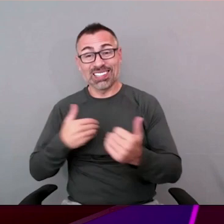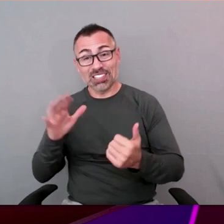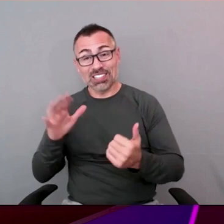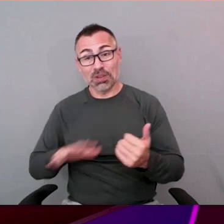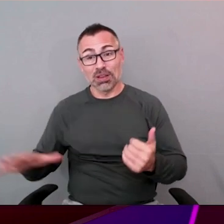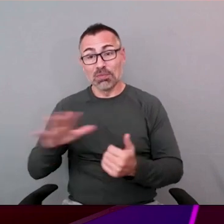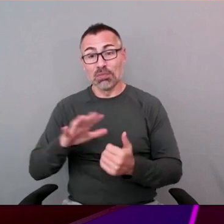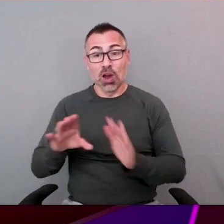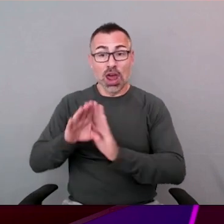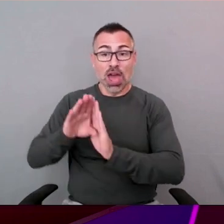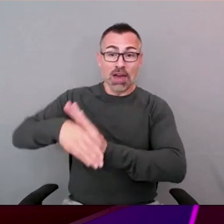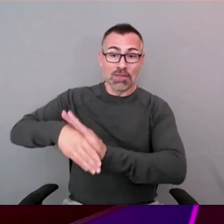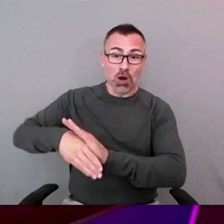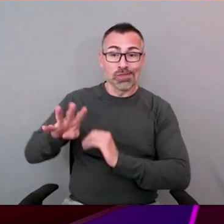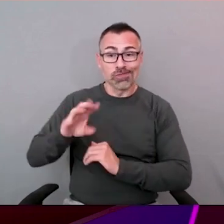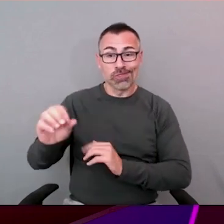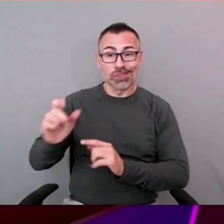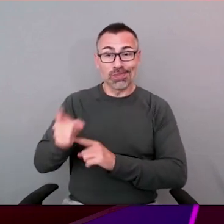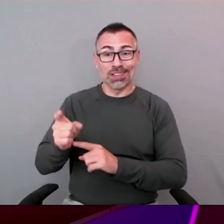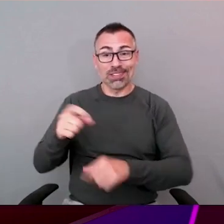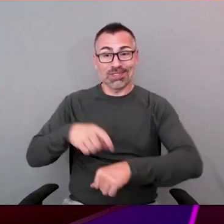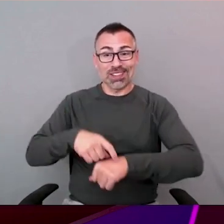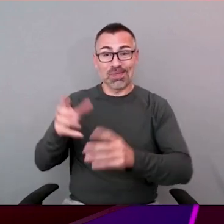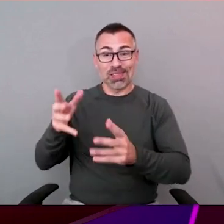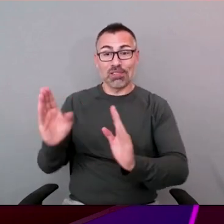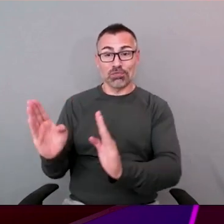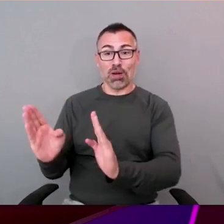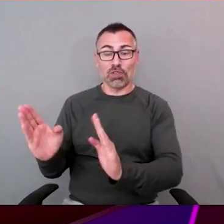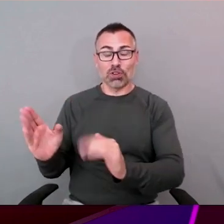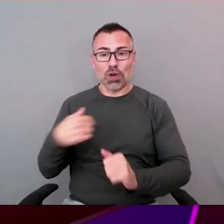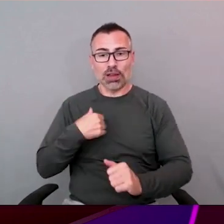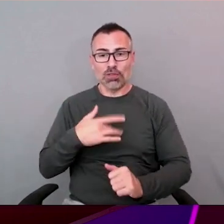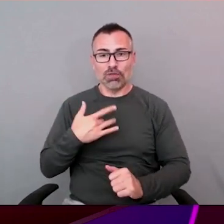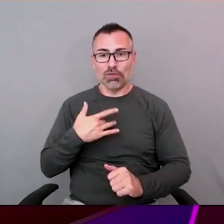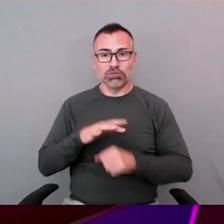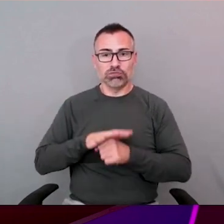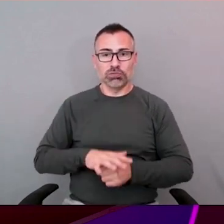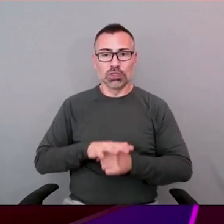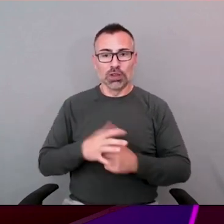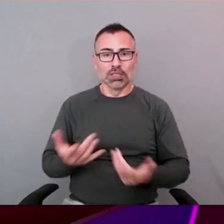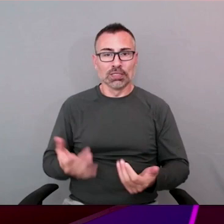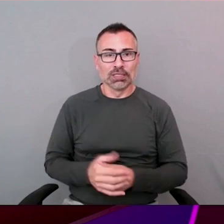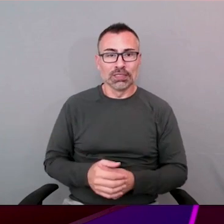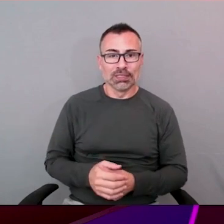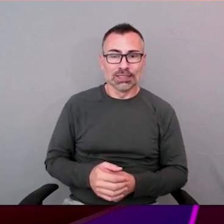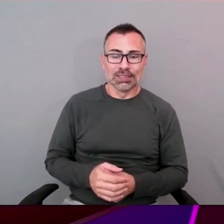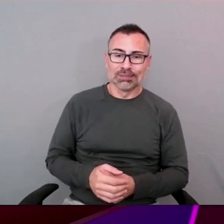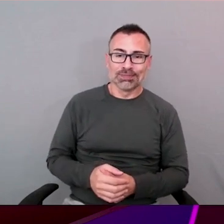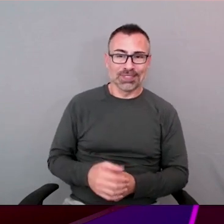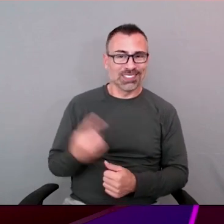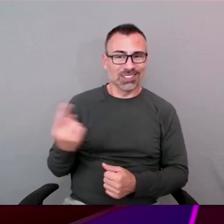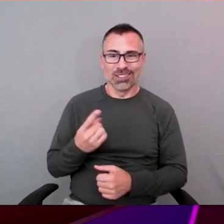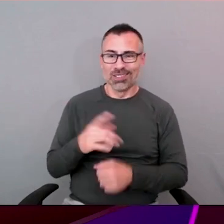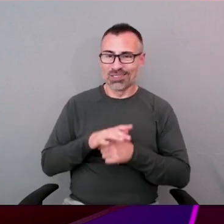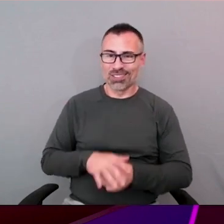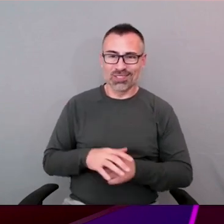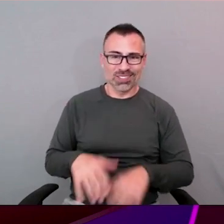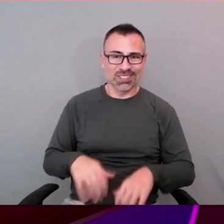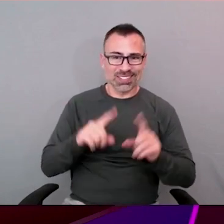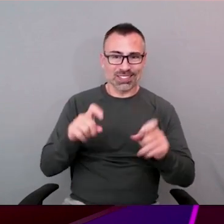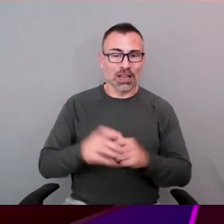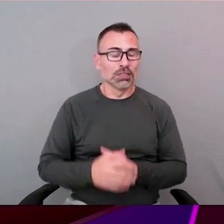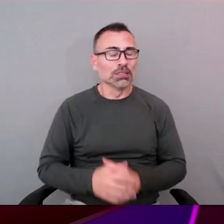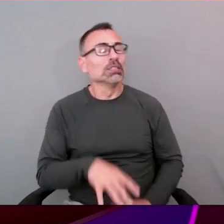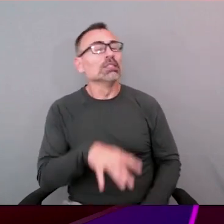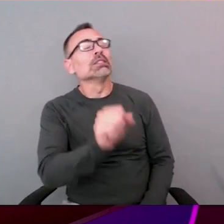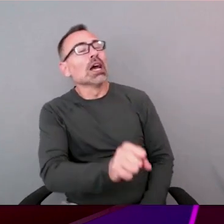buffer time, and I'm less stressed. Yes. Yeah. Yes. Because it's always stressful taking an exam. It is always stressful.